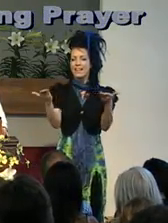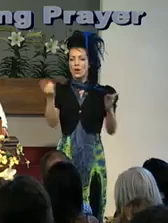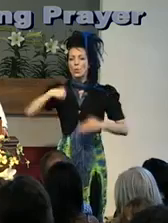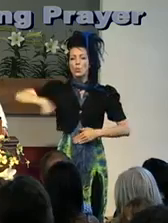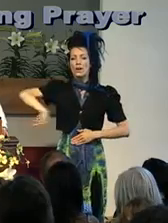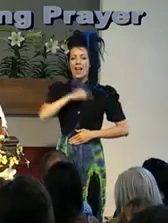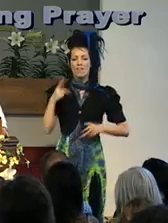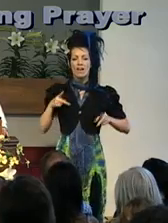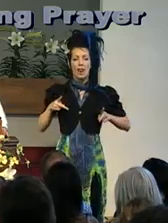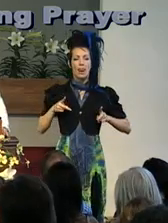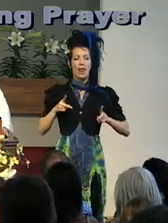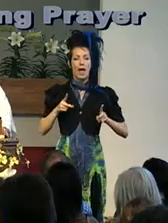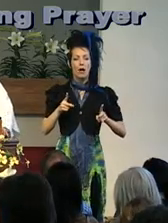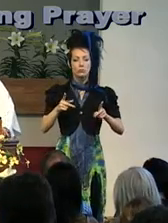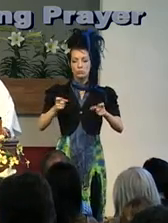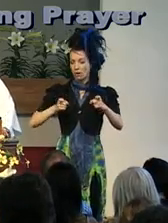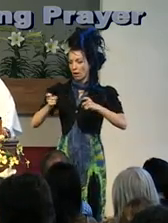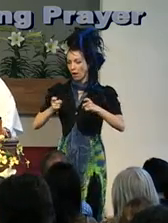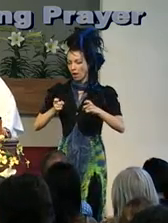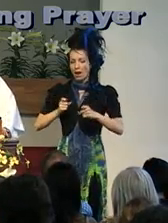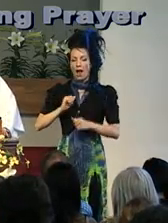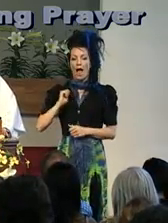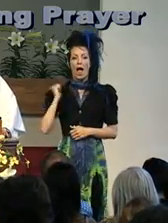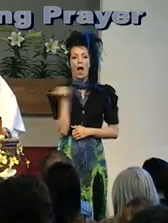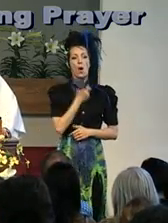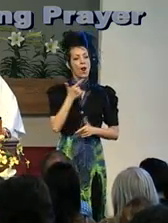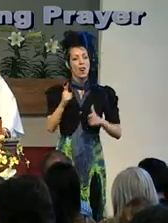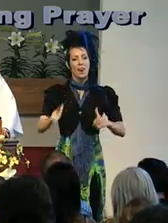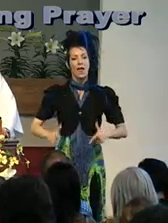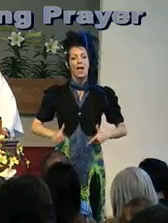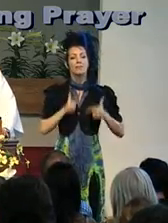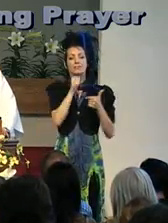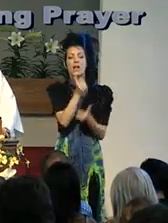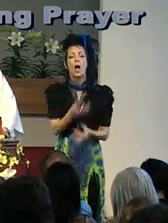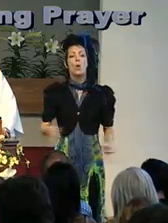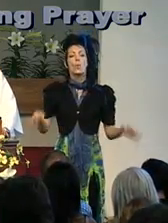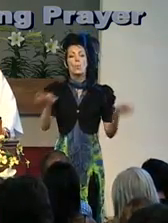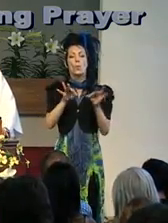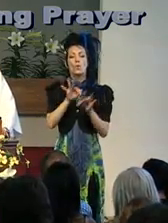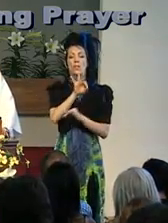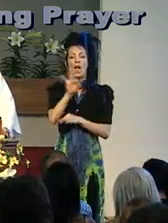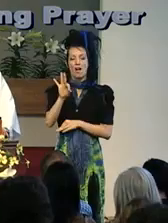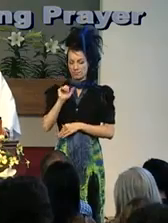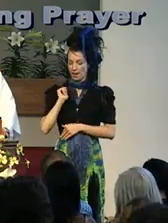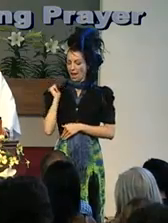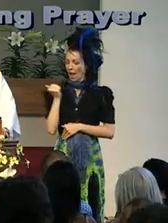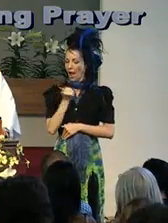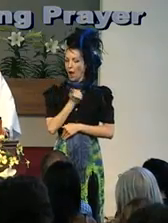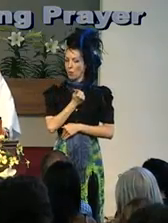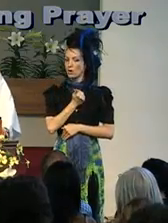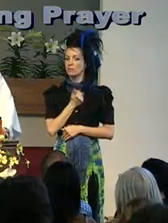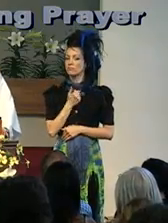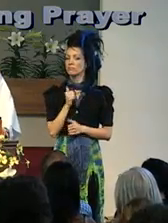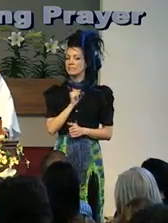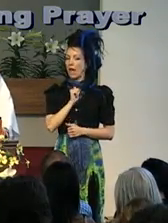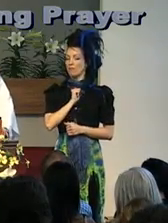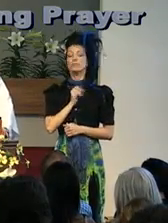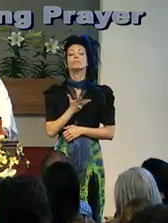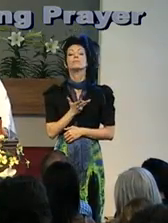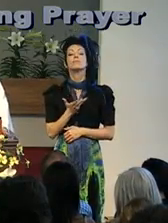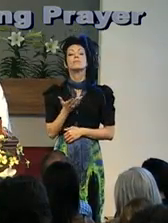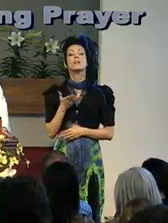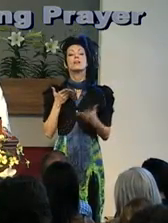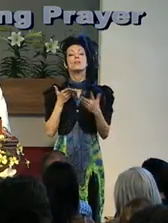have allowed to become dominant in our lives that is not worthy of ourselves. And in that power, there